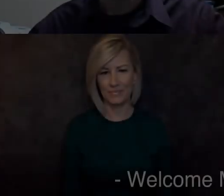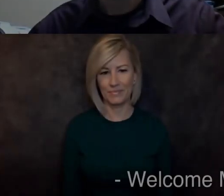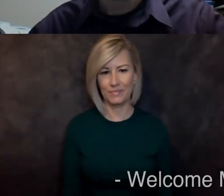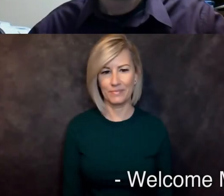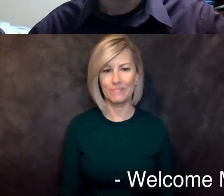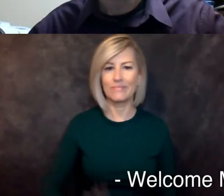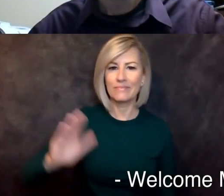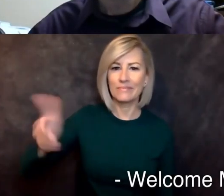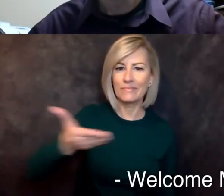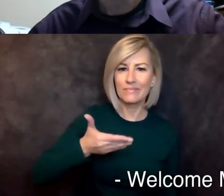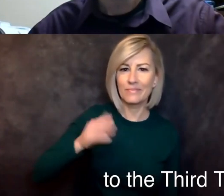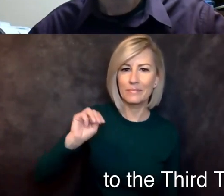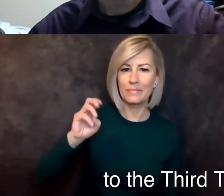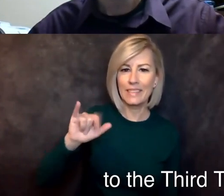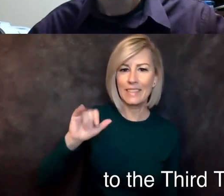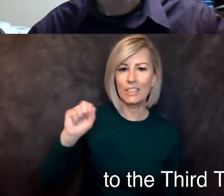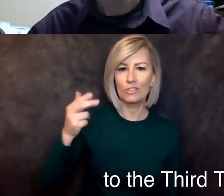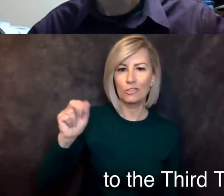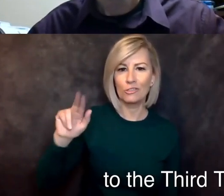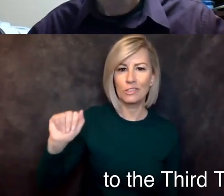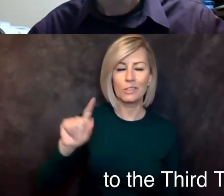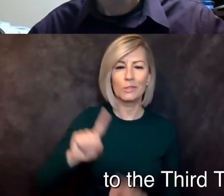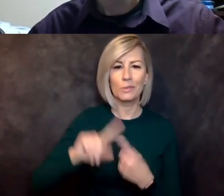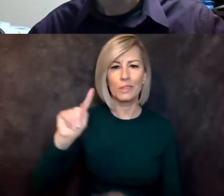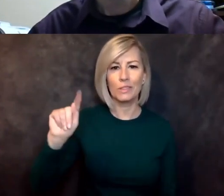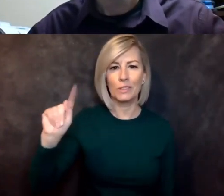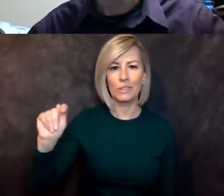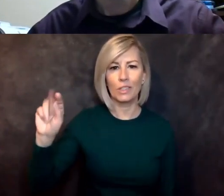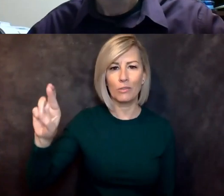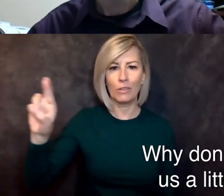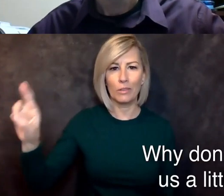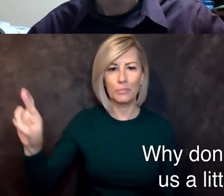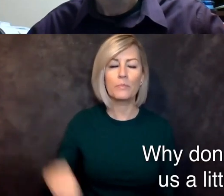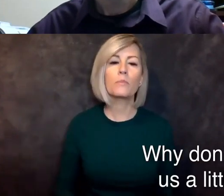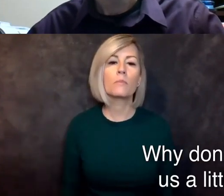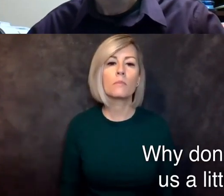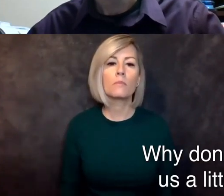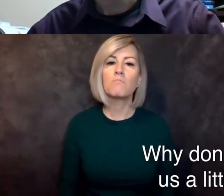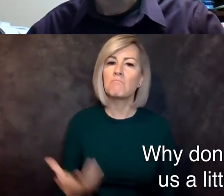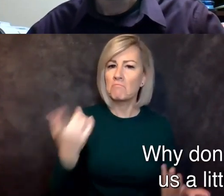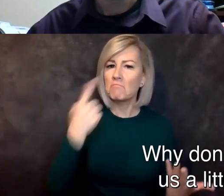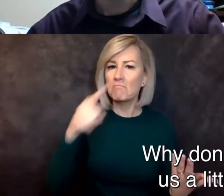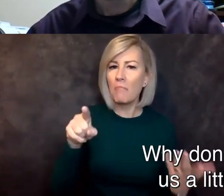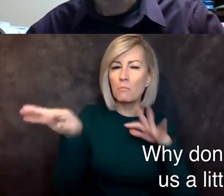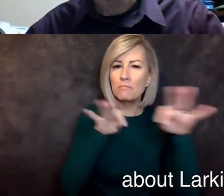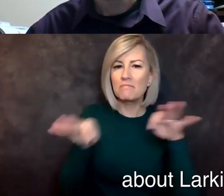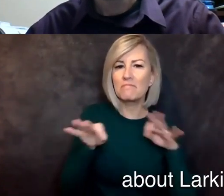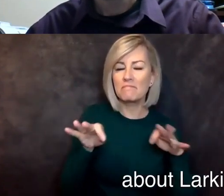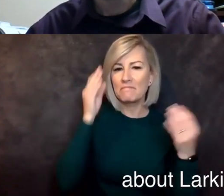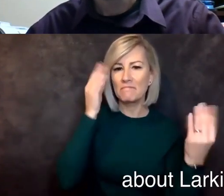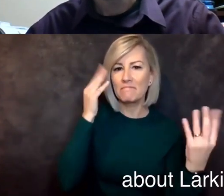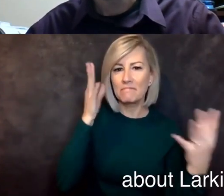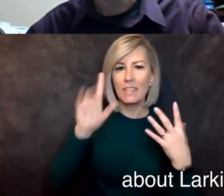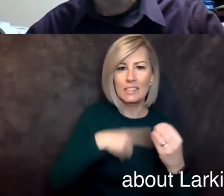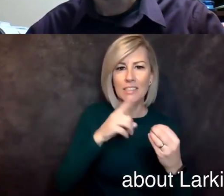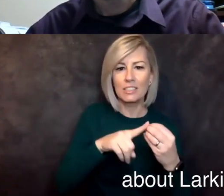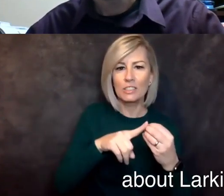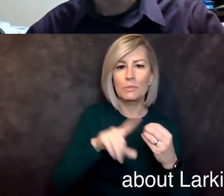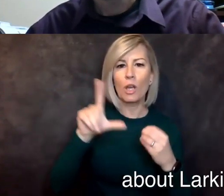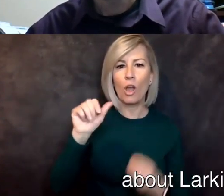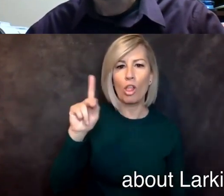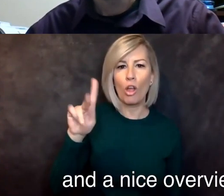Welcome, Mindy and Shawna, to the Third Thursday Roundup. Why don't you folks give us a little information about Larkin's Place